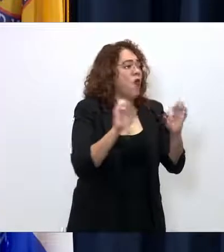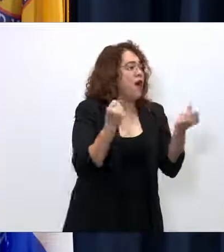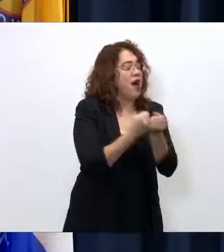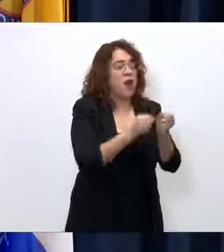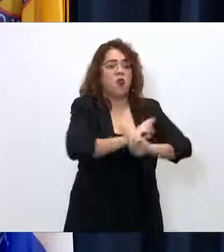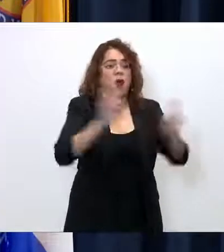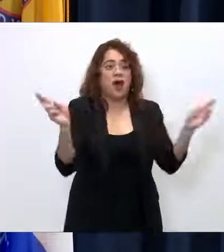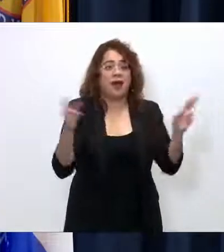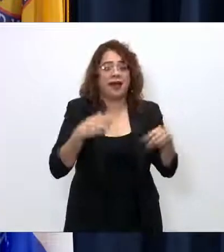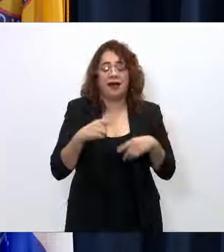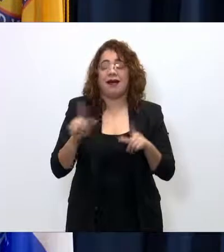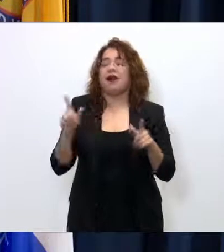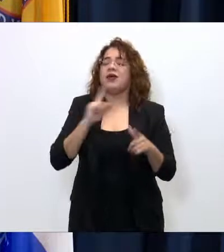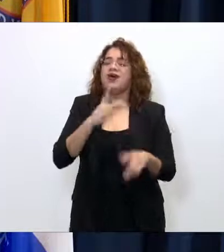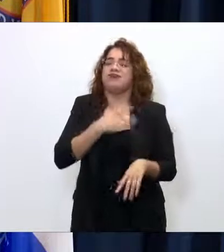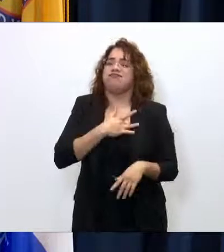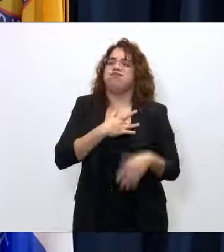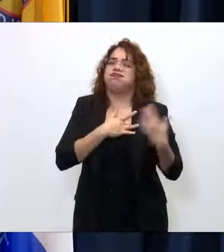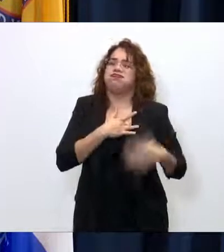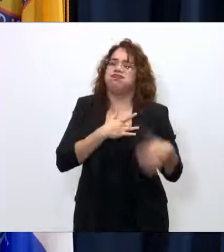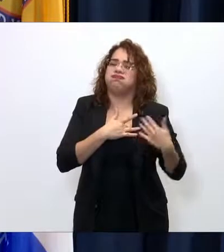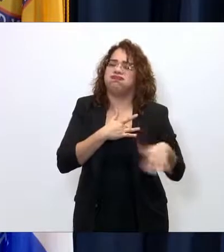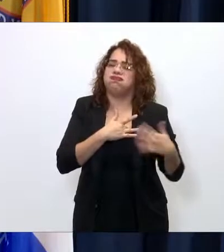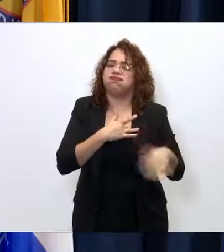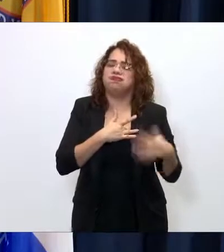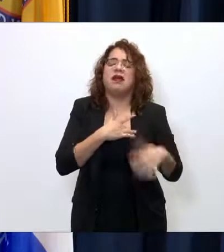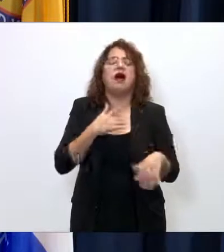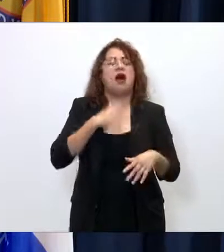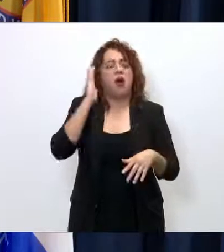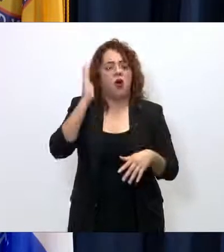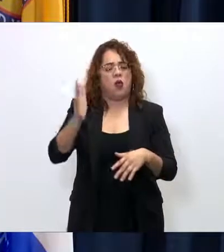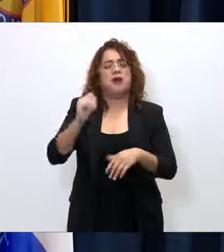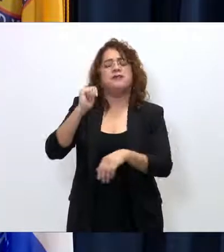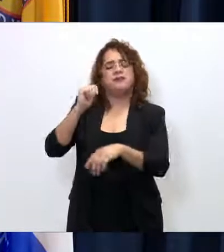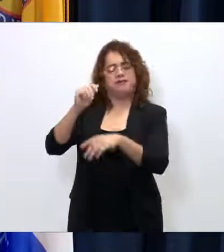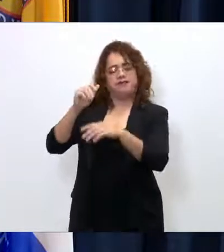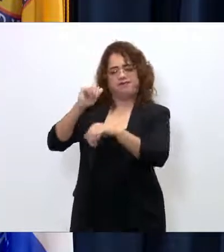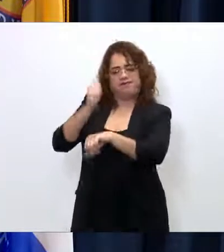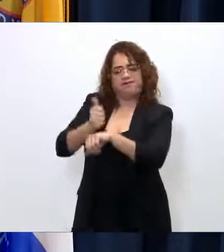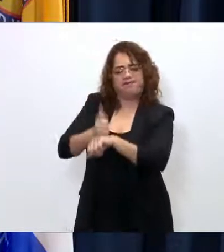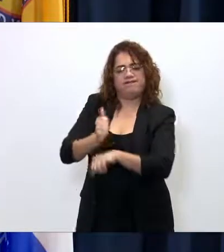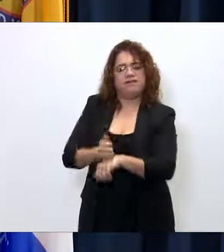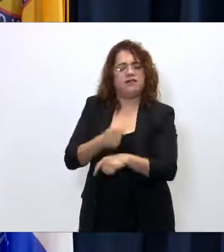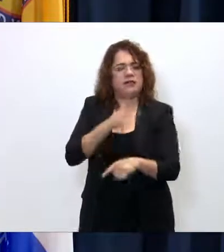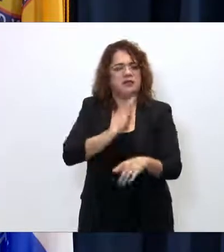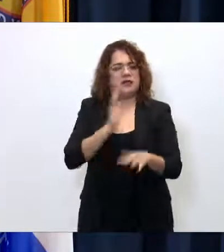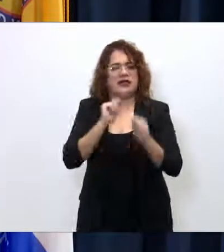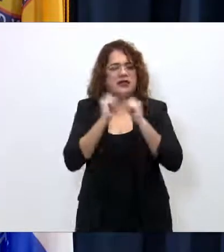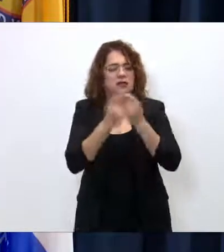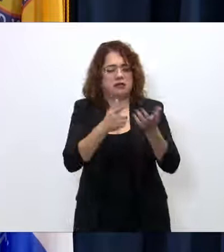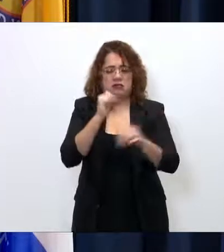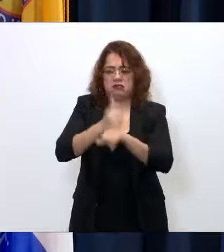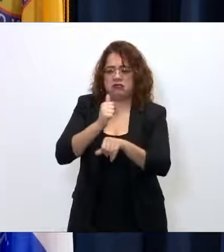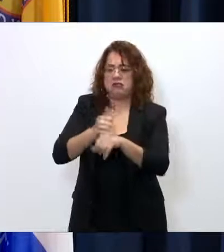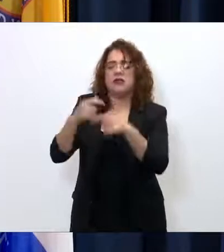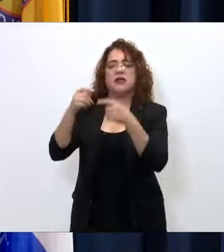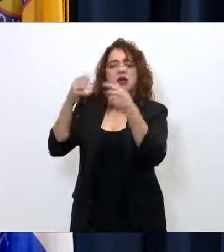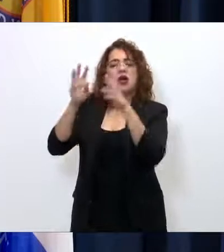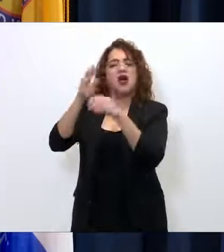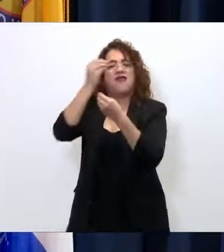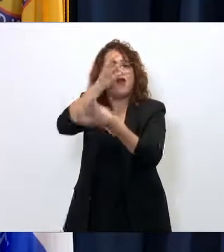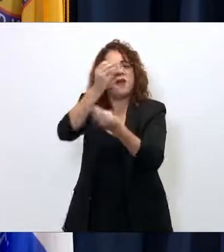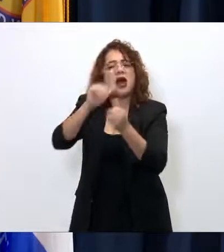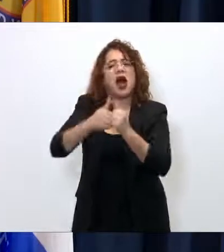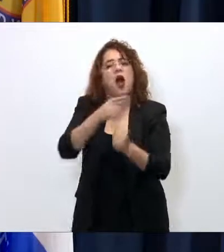we will be officially letting everyone know how they can participate, volunteer, and support these efforts. And so as soon